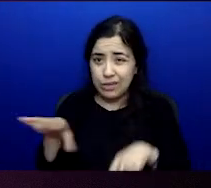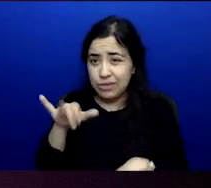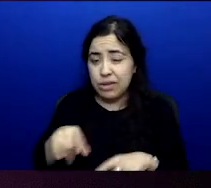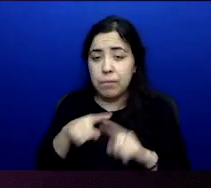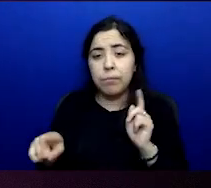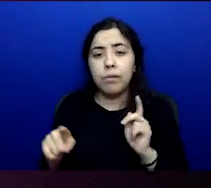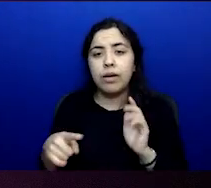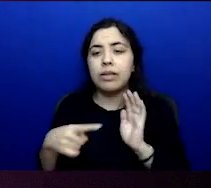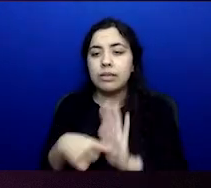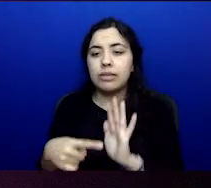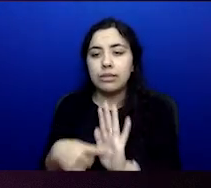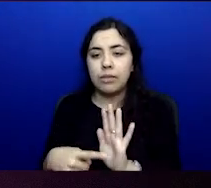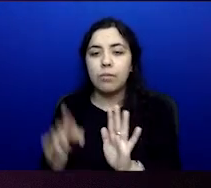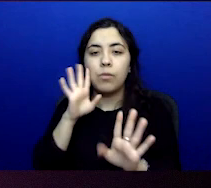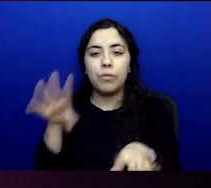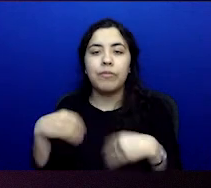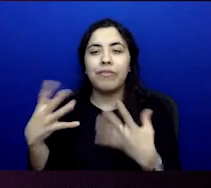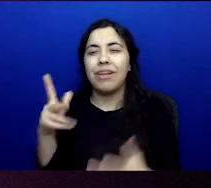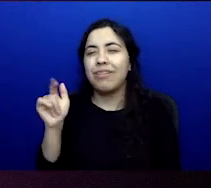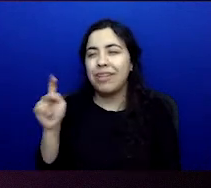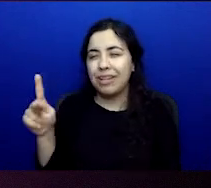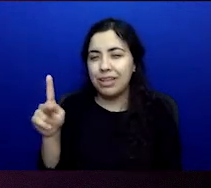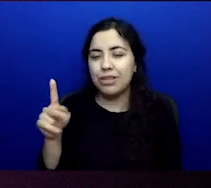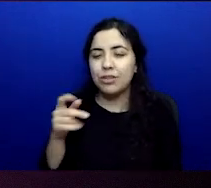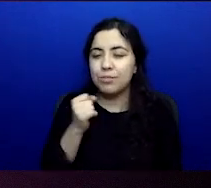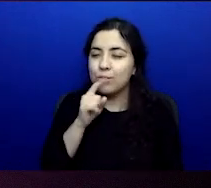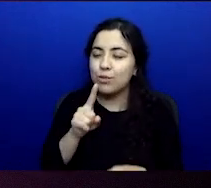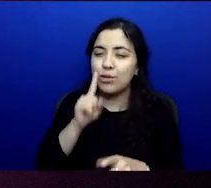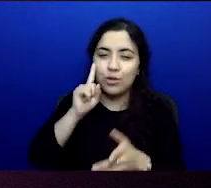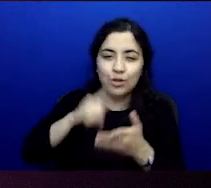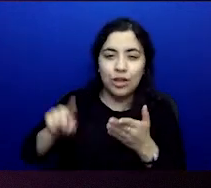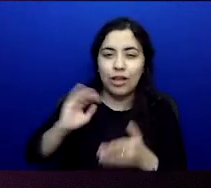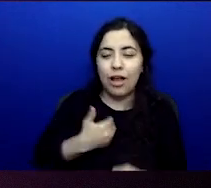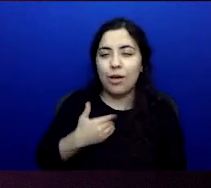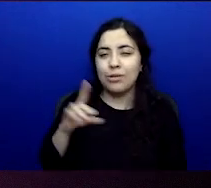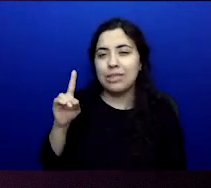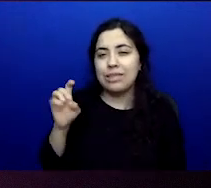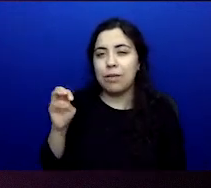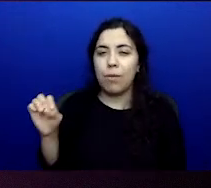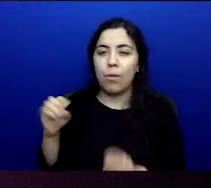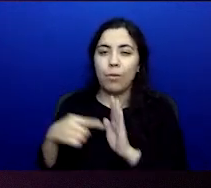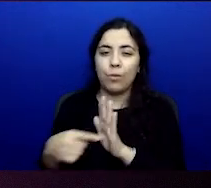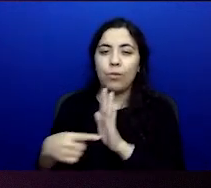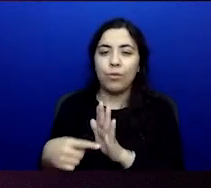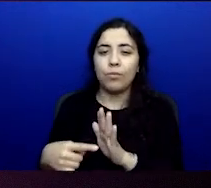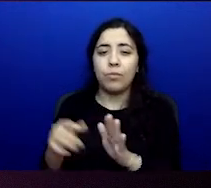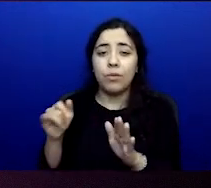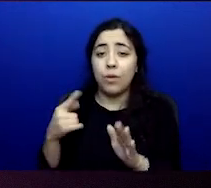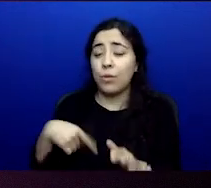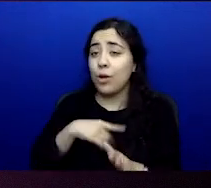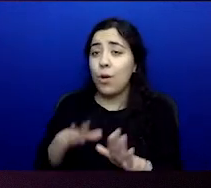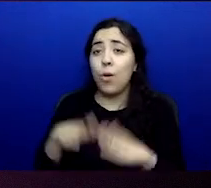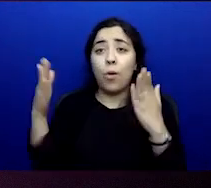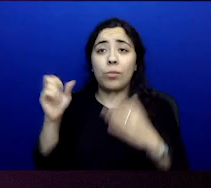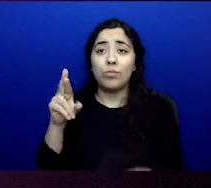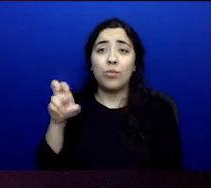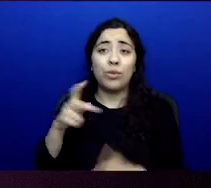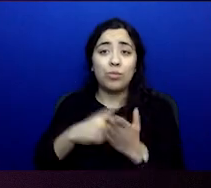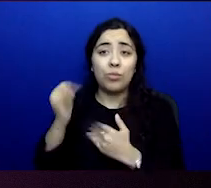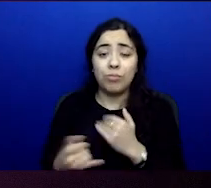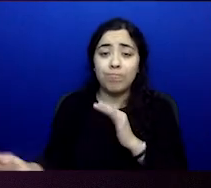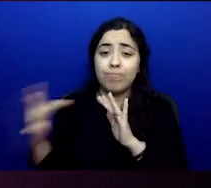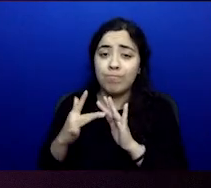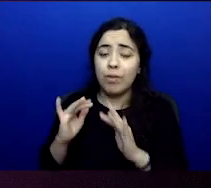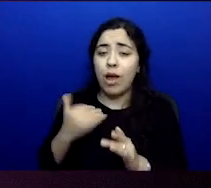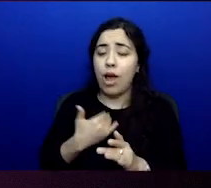said, the demo is accessible via this link, so be sure to check out our demo here. And we are also an open source project, so feel free to check out our docs